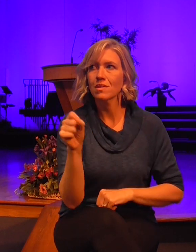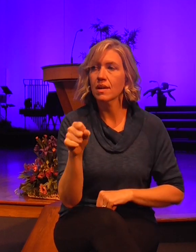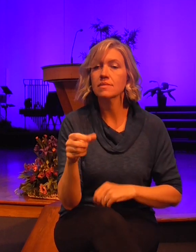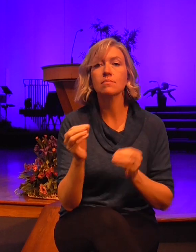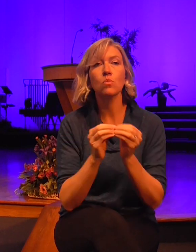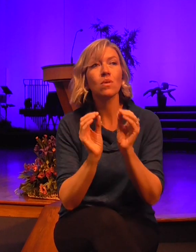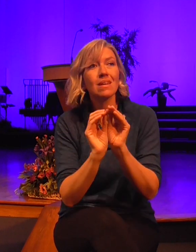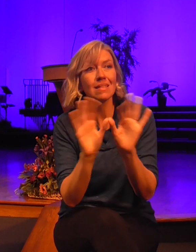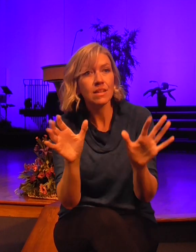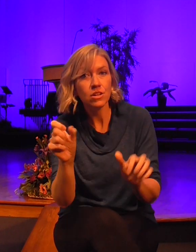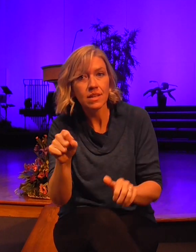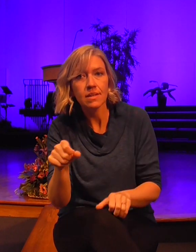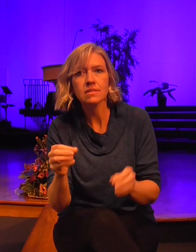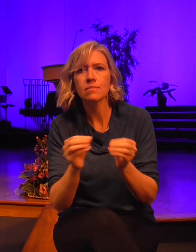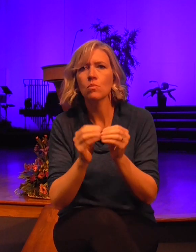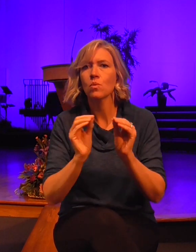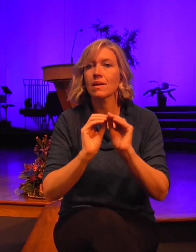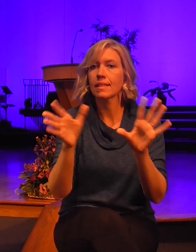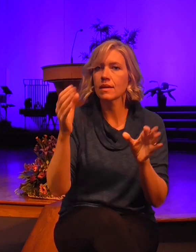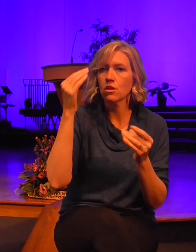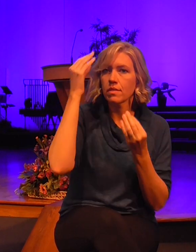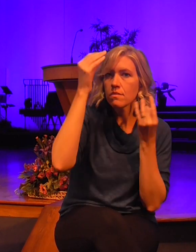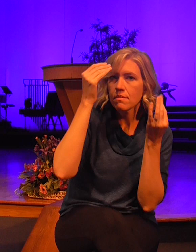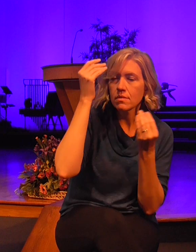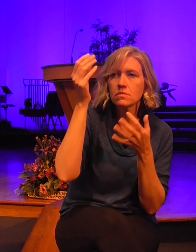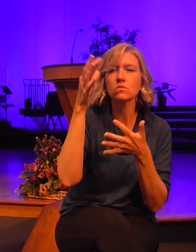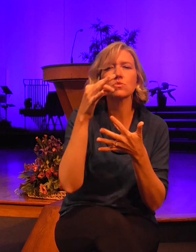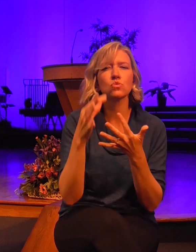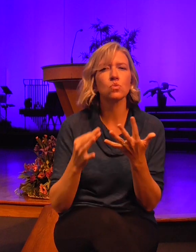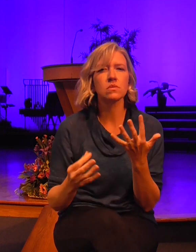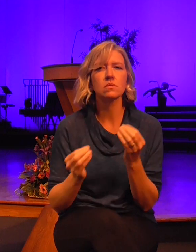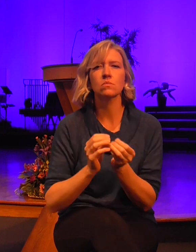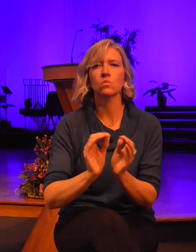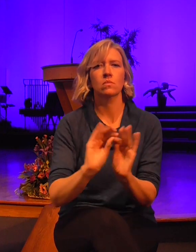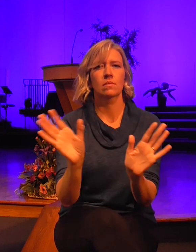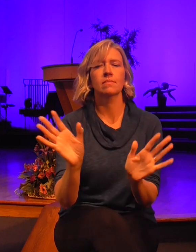clearer your consciousness, the clearer your choices.